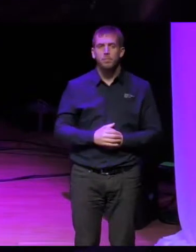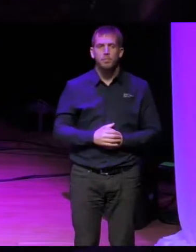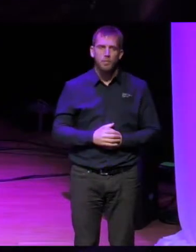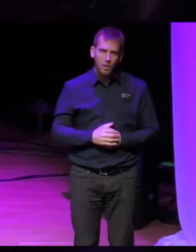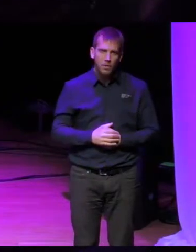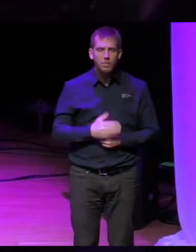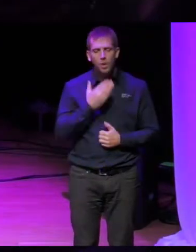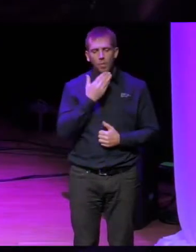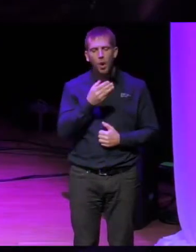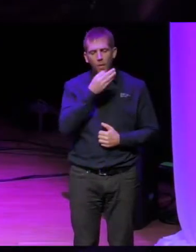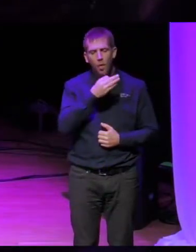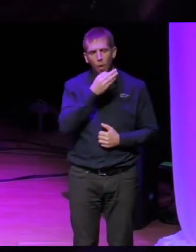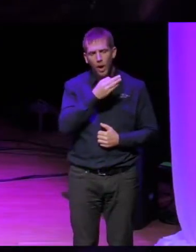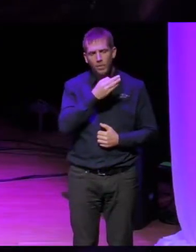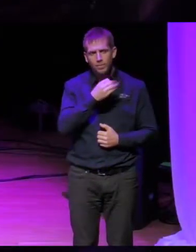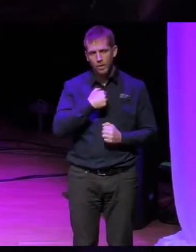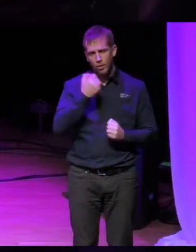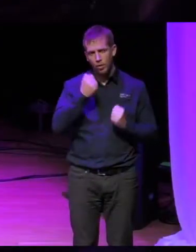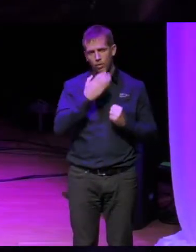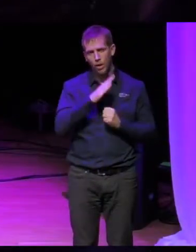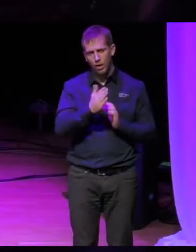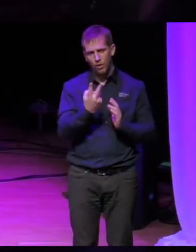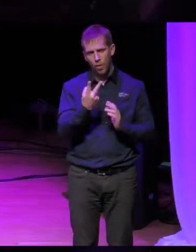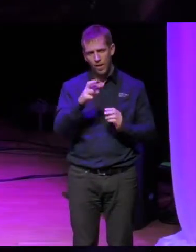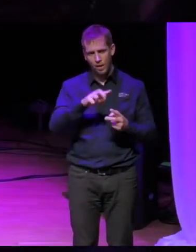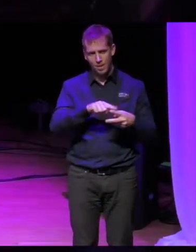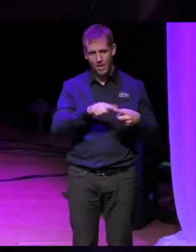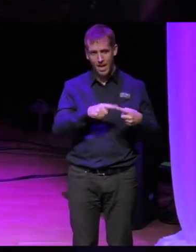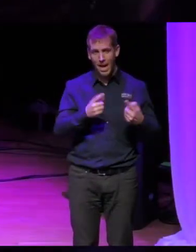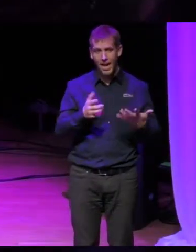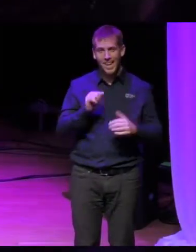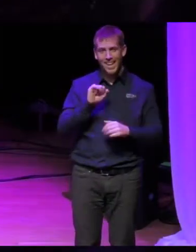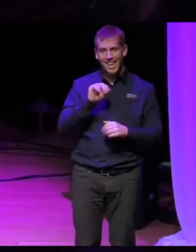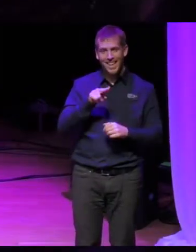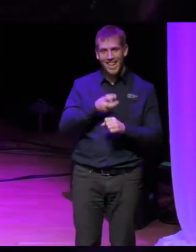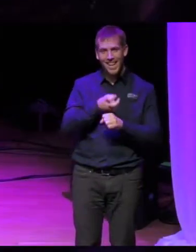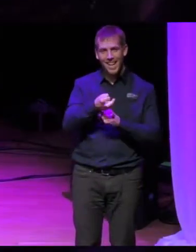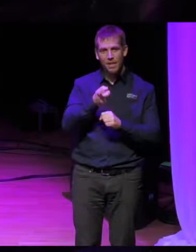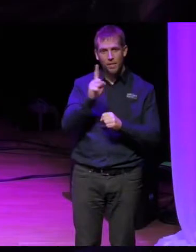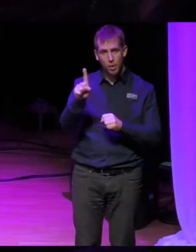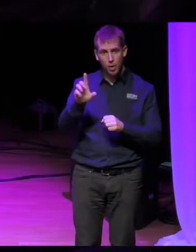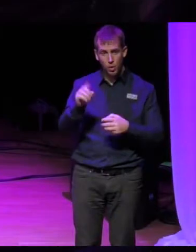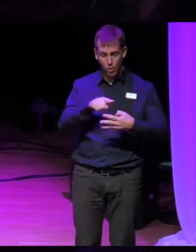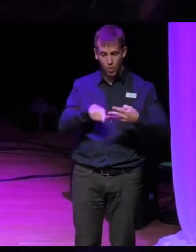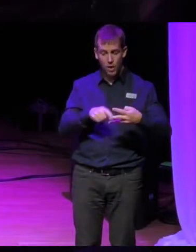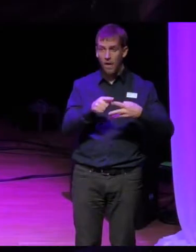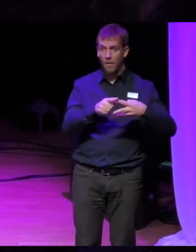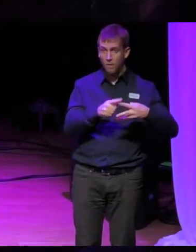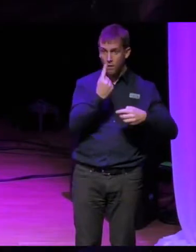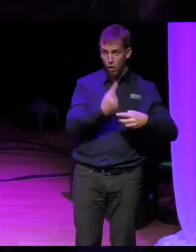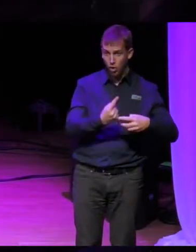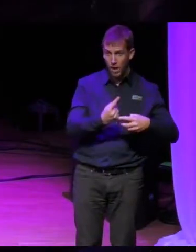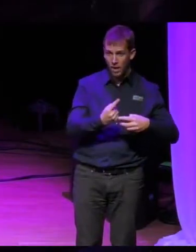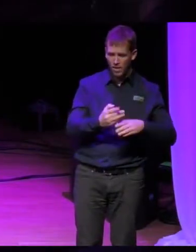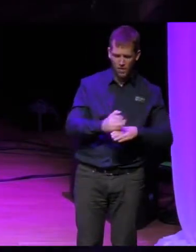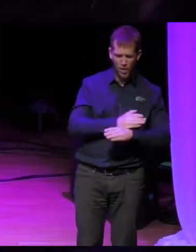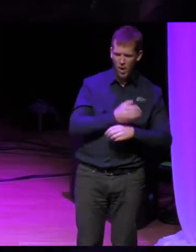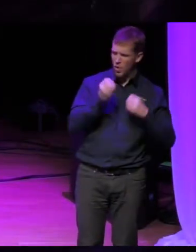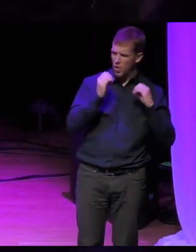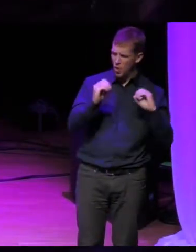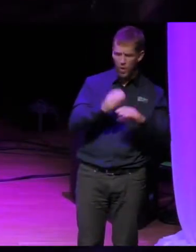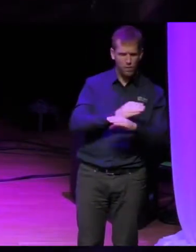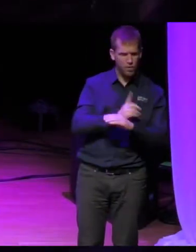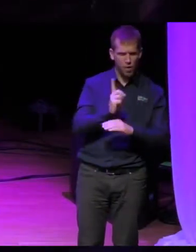that's a good question, and I'll give two other examples. One is, of course, the travel ban. With the first one, came down with almost no notice and